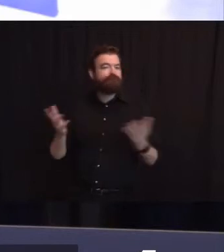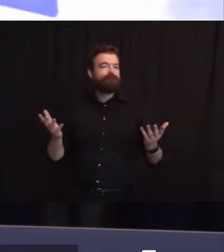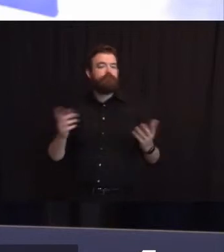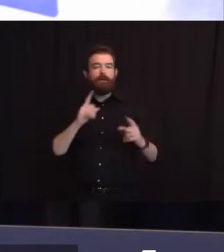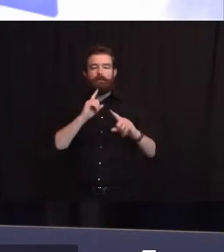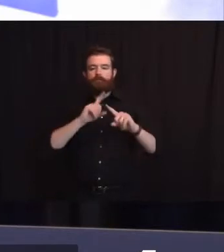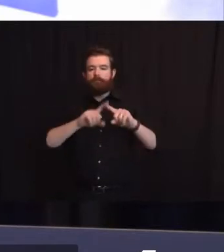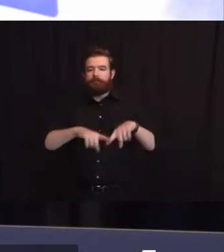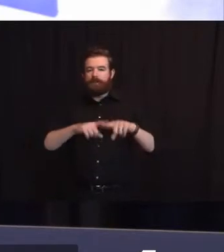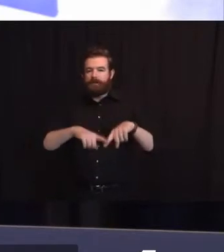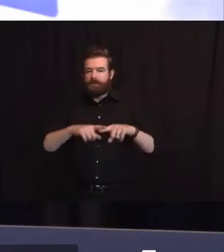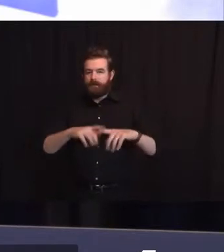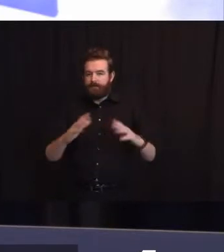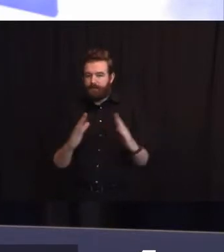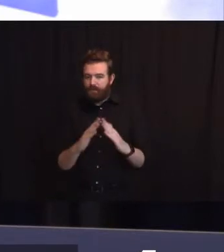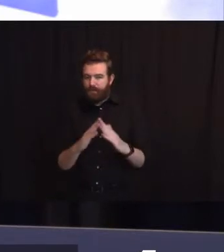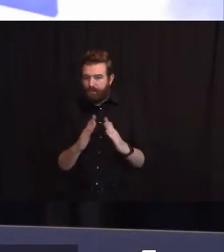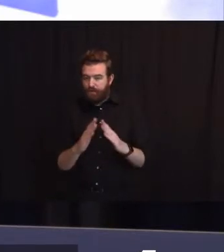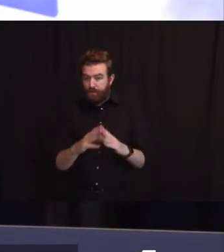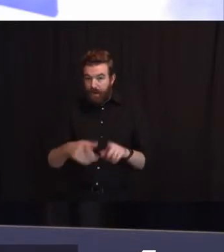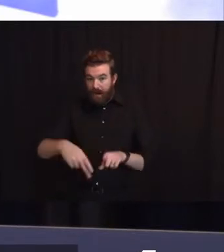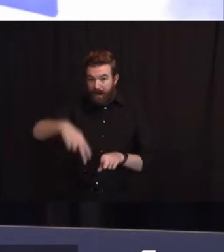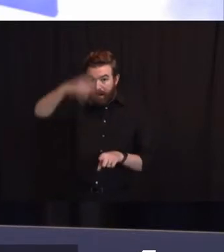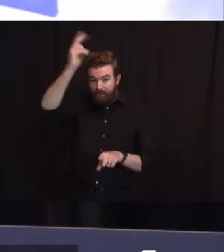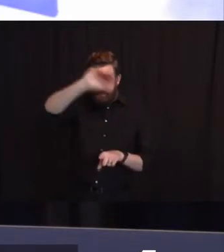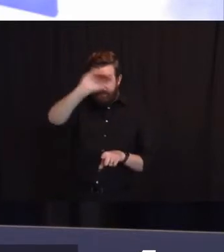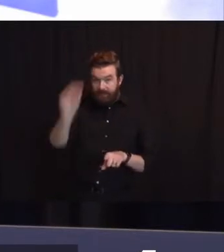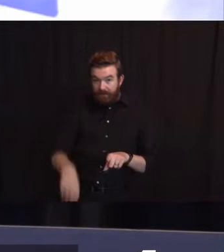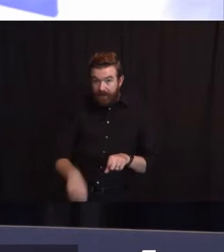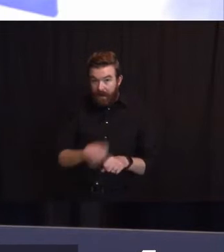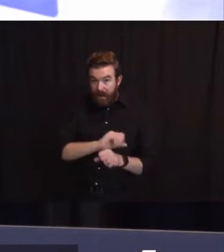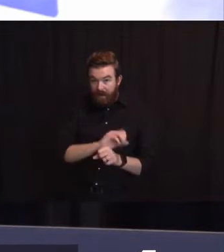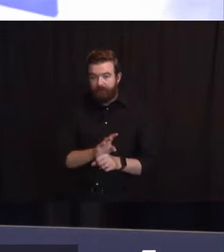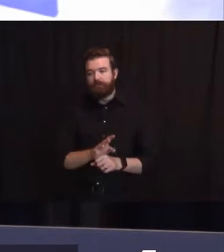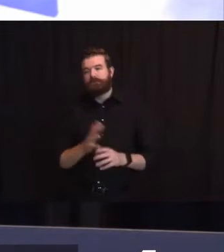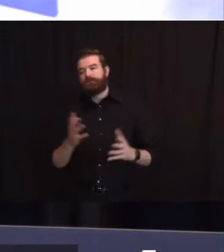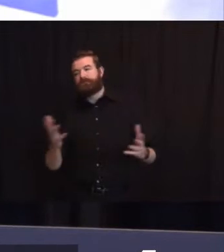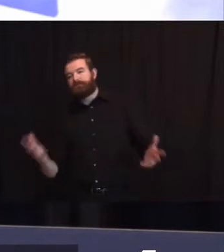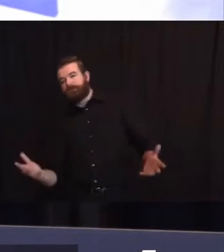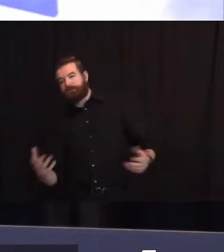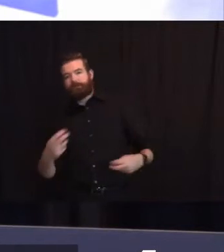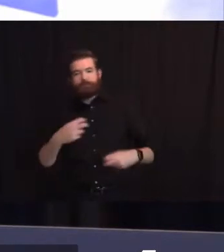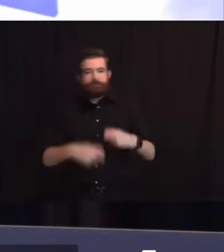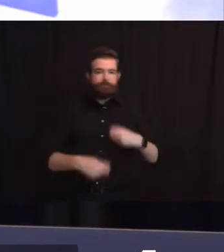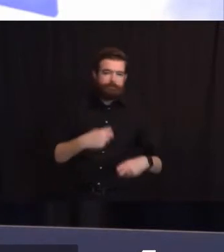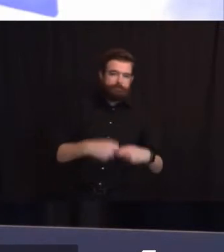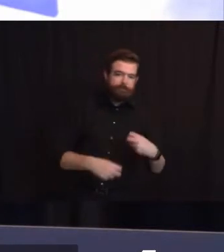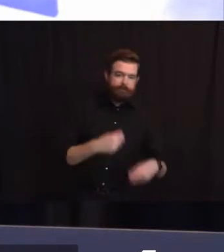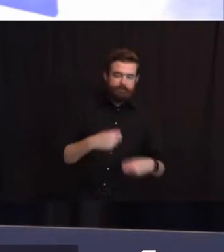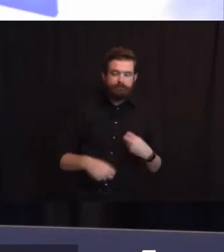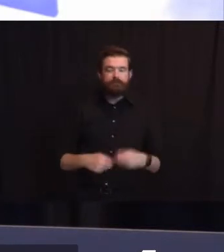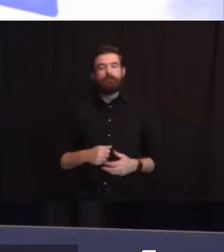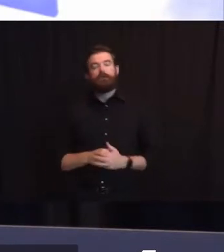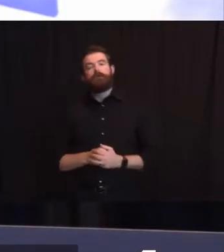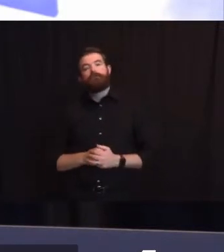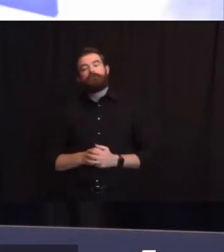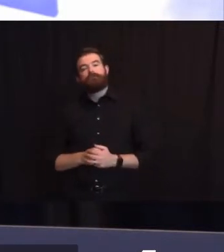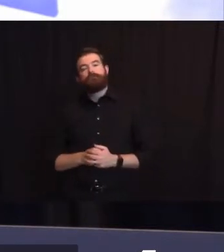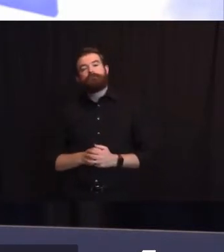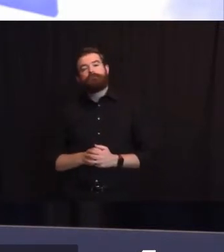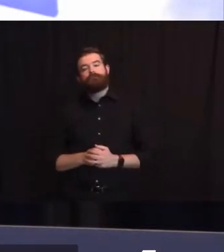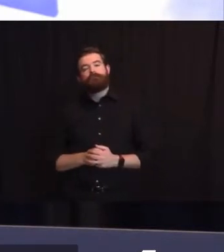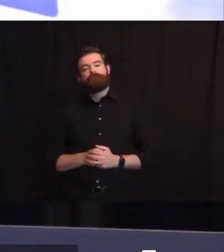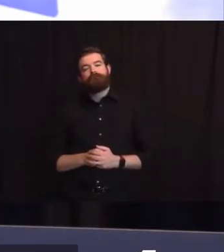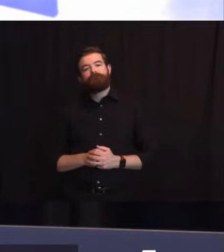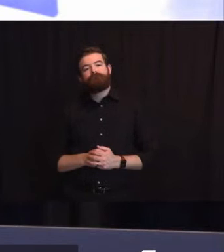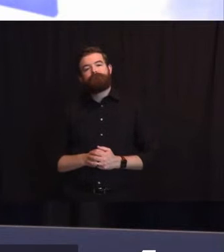States, about 0.02% of everyone vaccinated has gotten COVID. So you